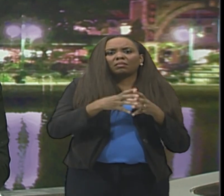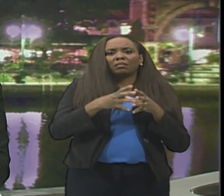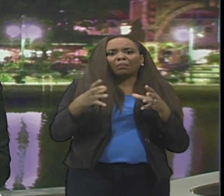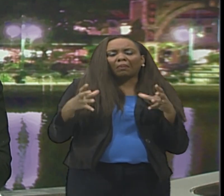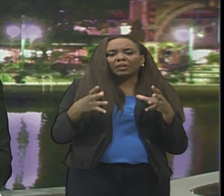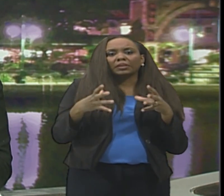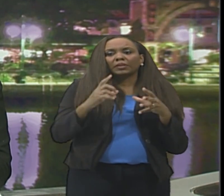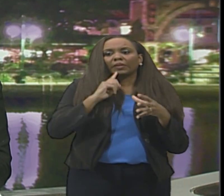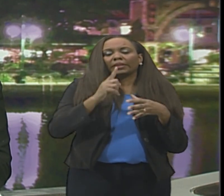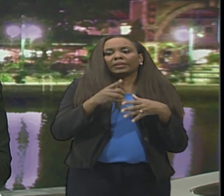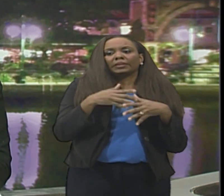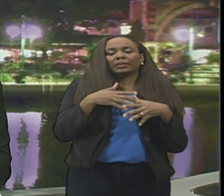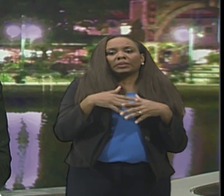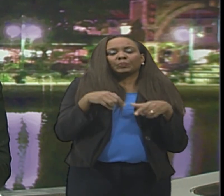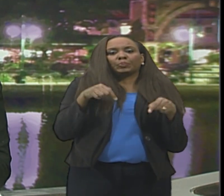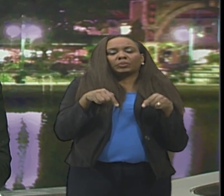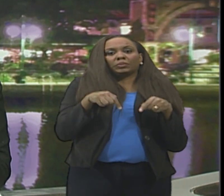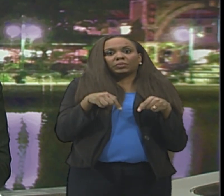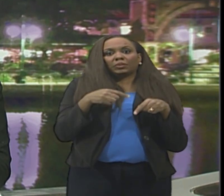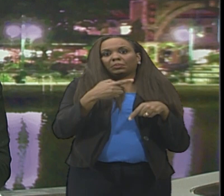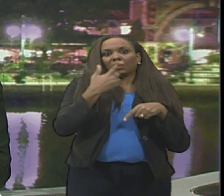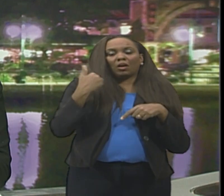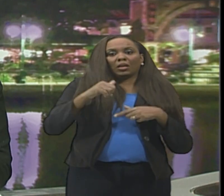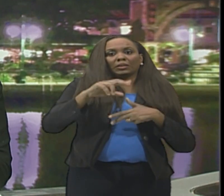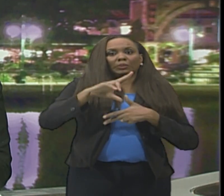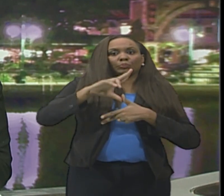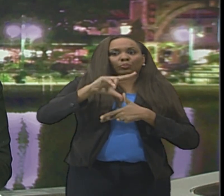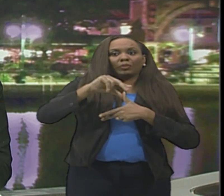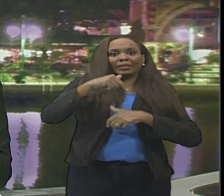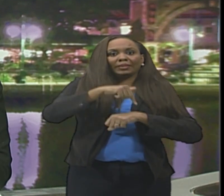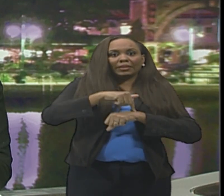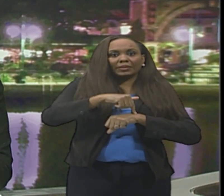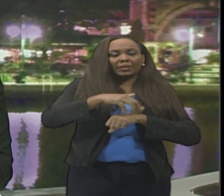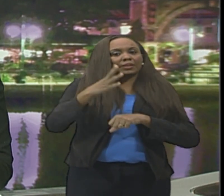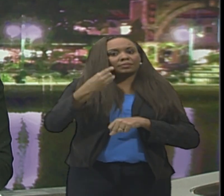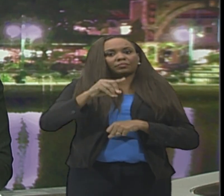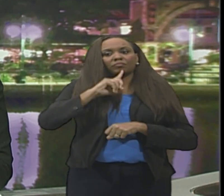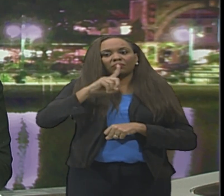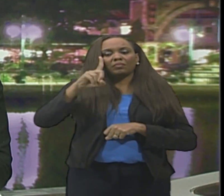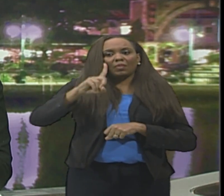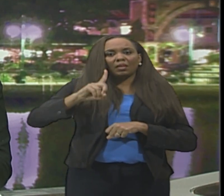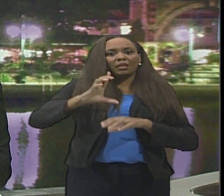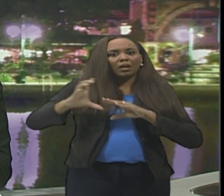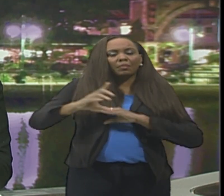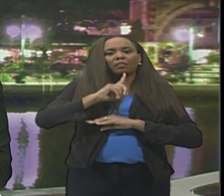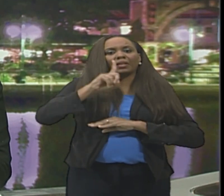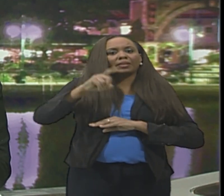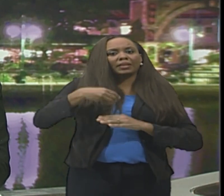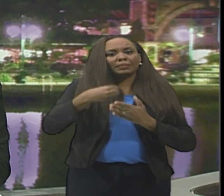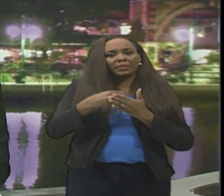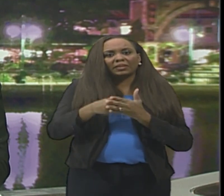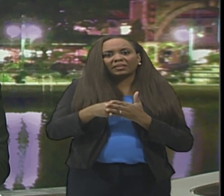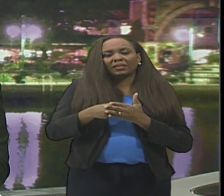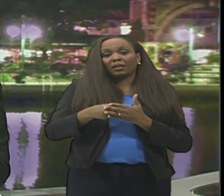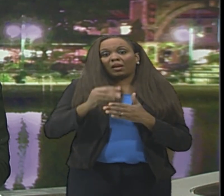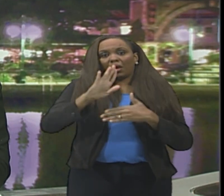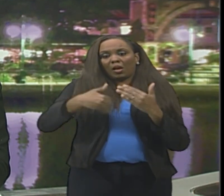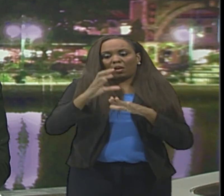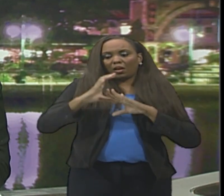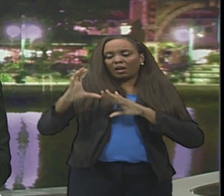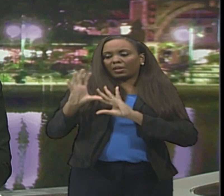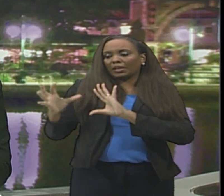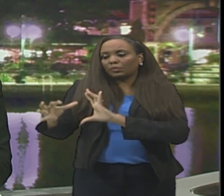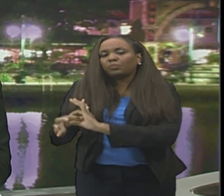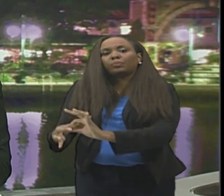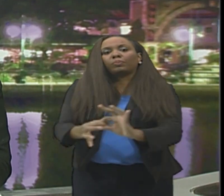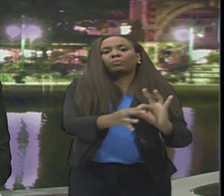this time and wants requisite departments adequately funded. She says no Caribbean nation is alone when hurricanes